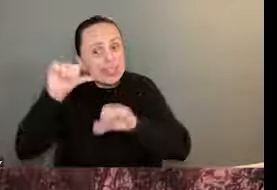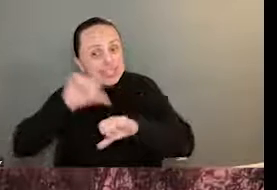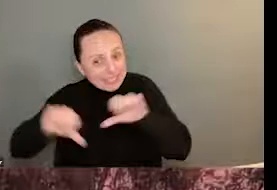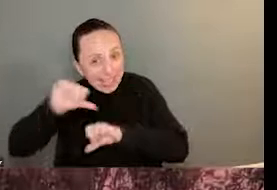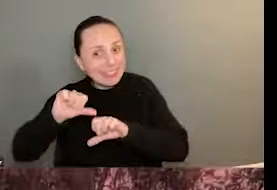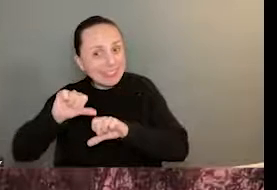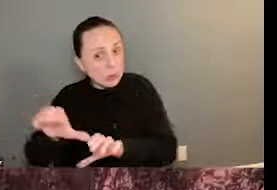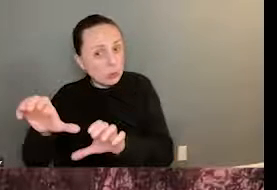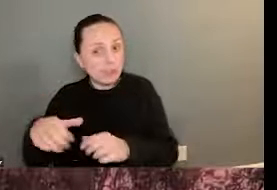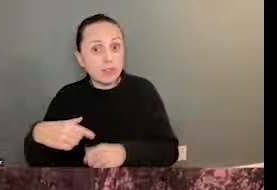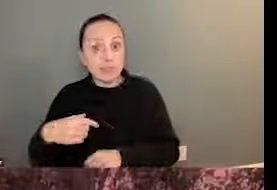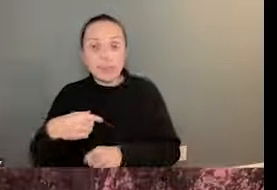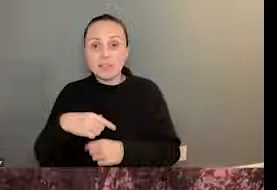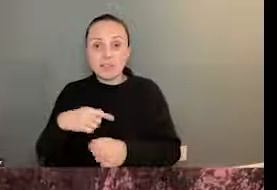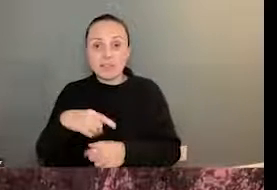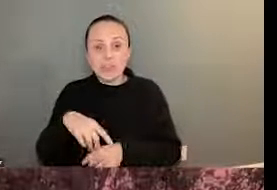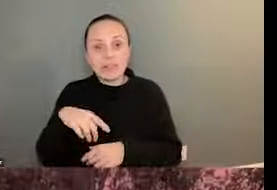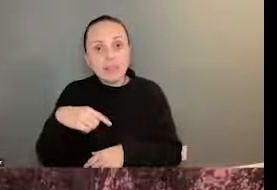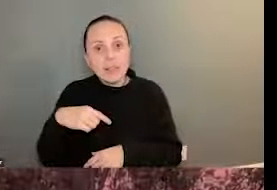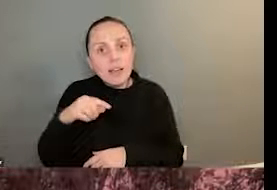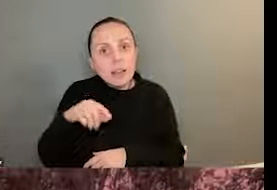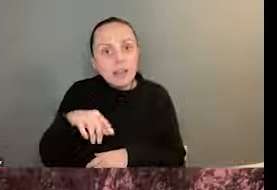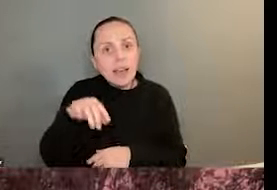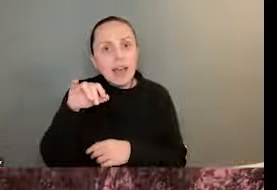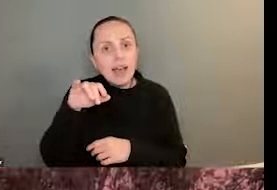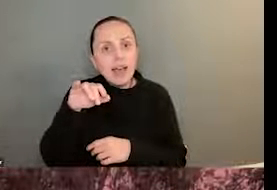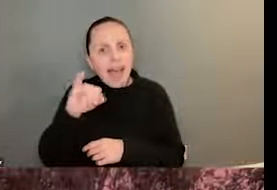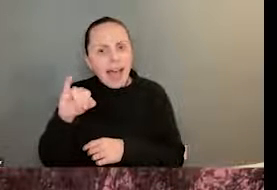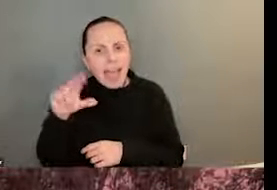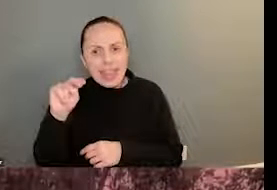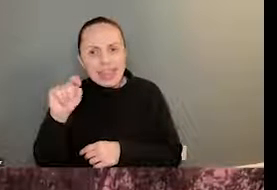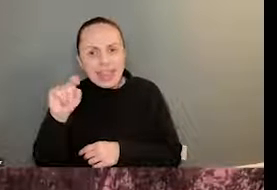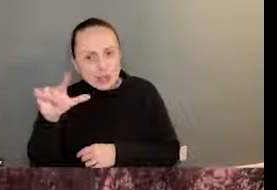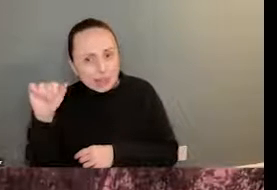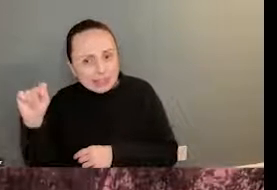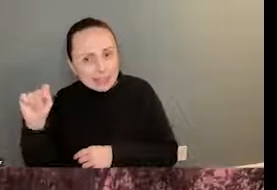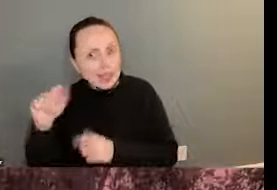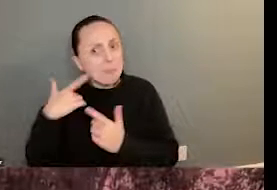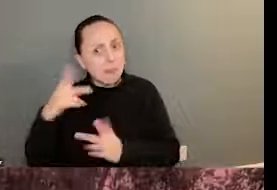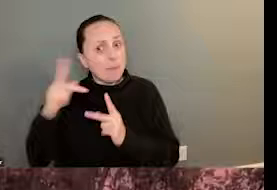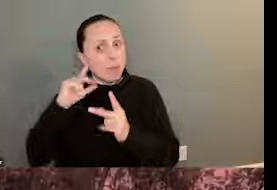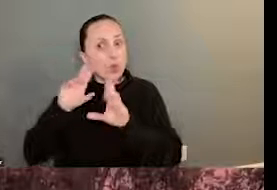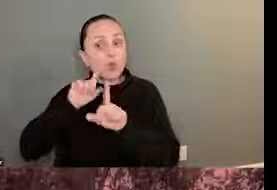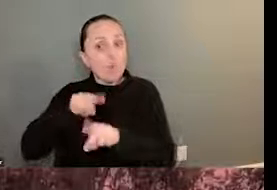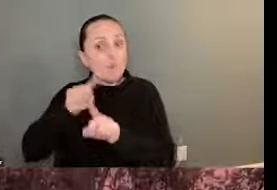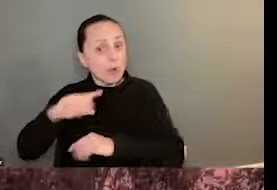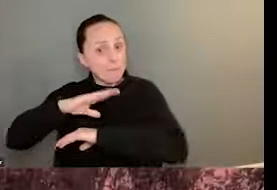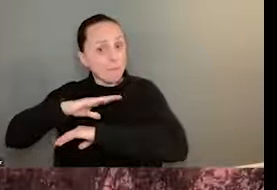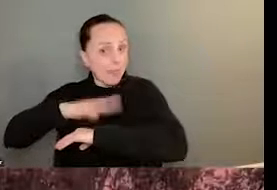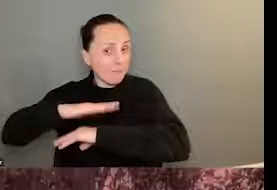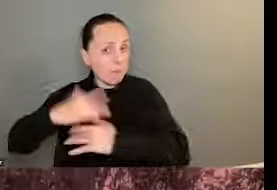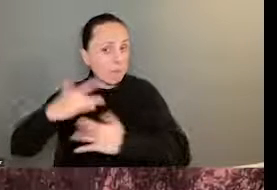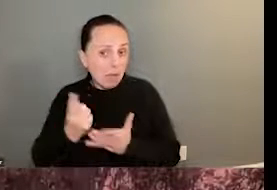efforts like iNaturalist and eBird. And most of the folks that report the most on those platforms tend to be wealthy and